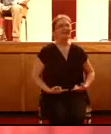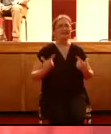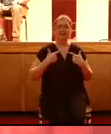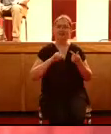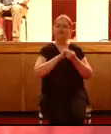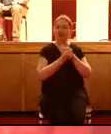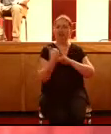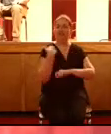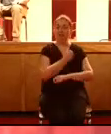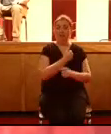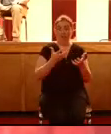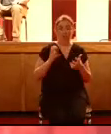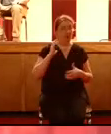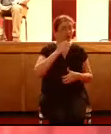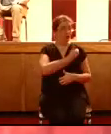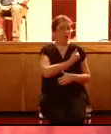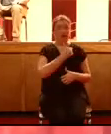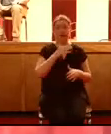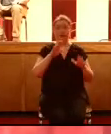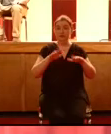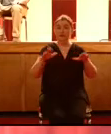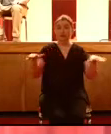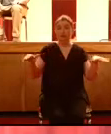kids to be able to participate in it.